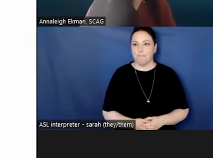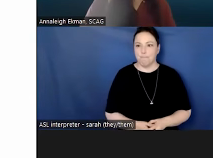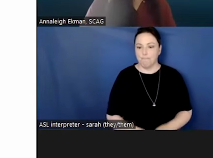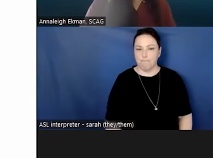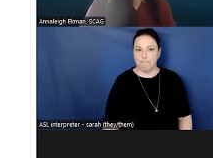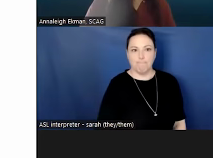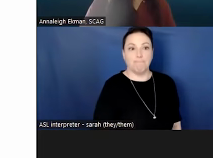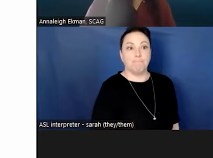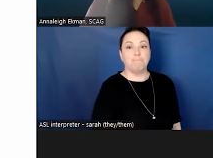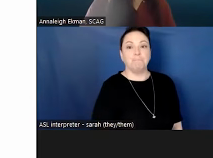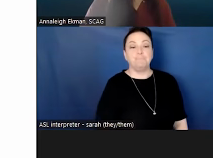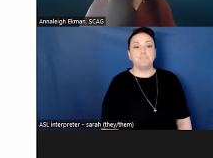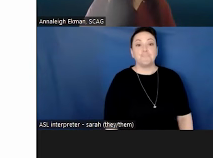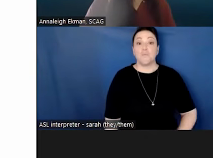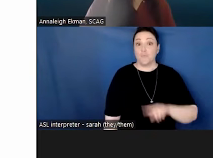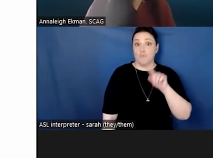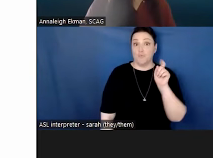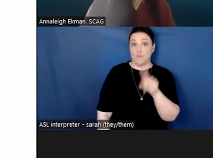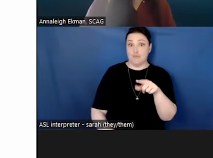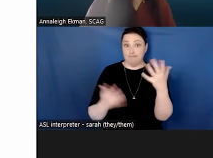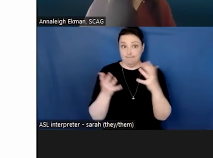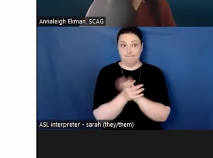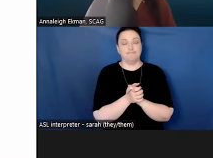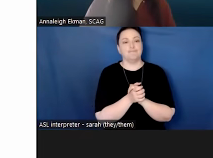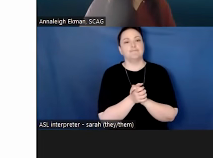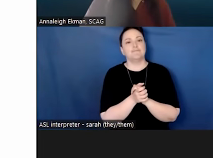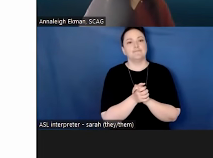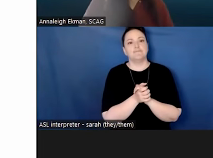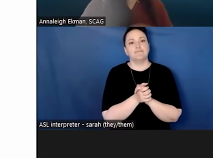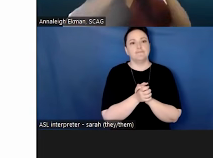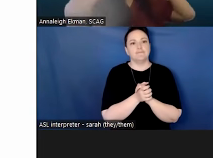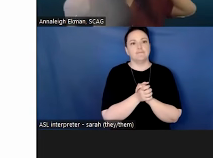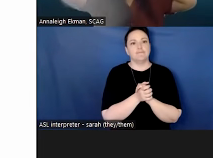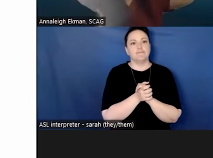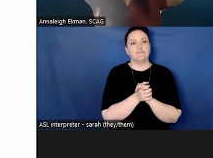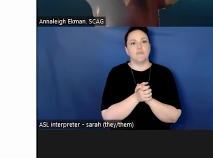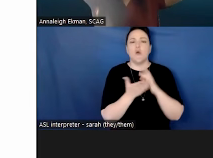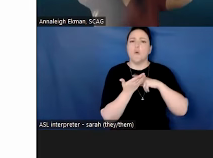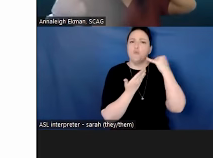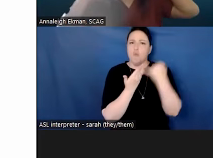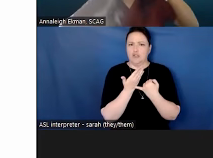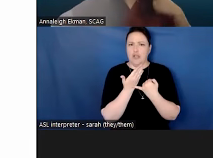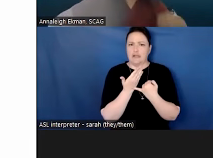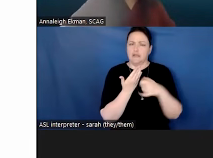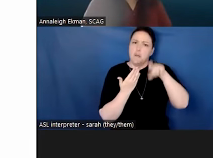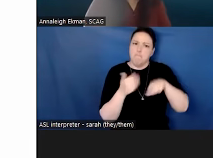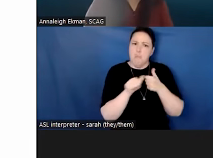The question is, when would a project need to comply with the California Environmental Quality